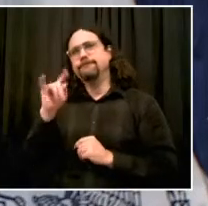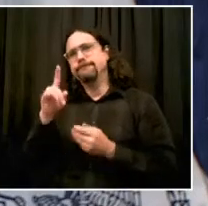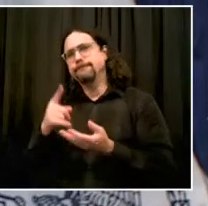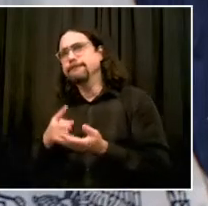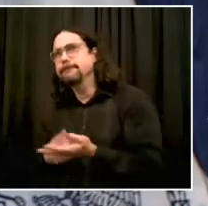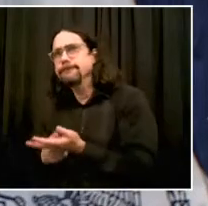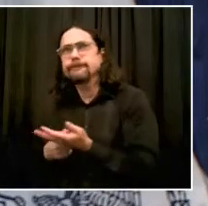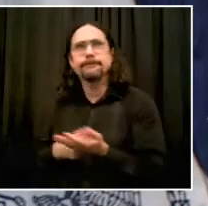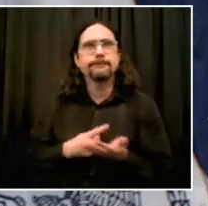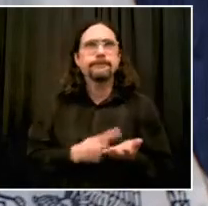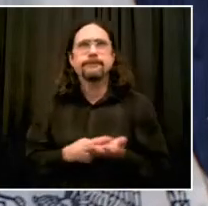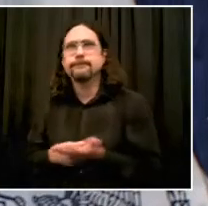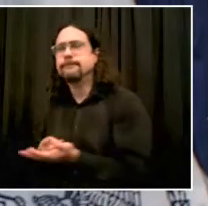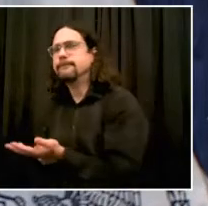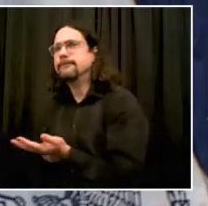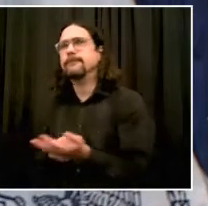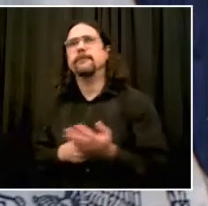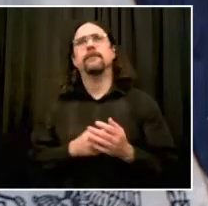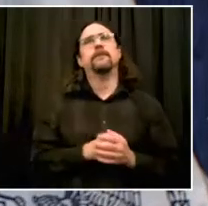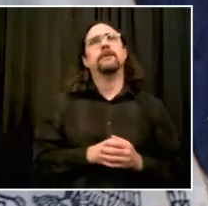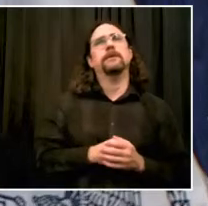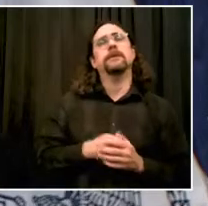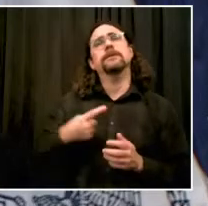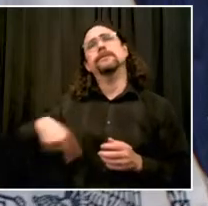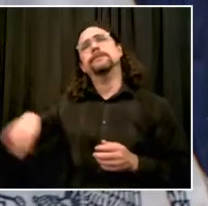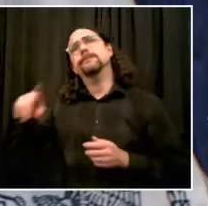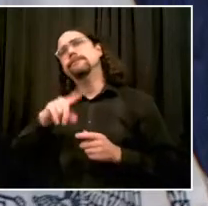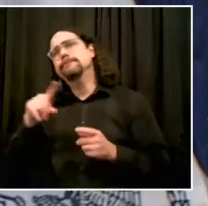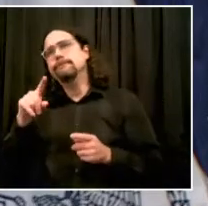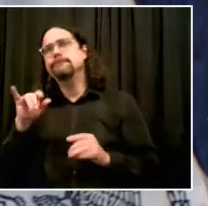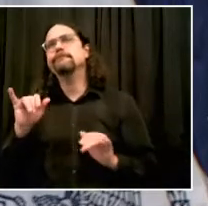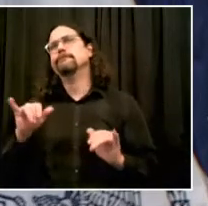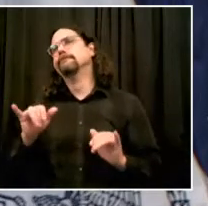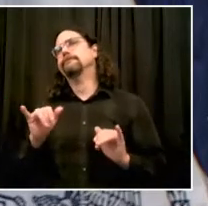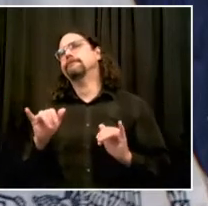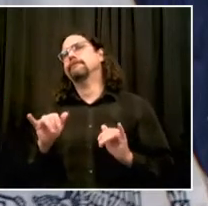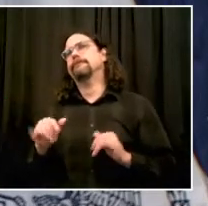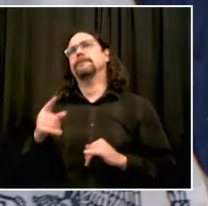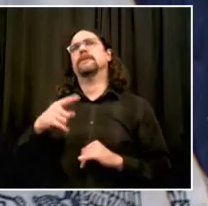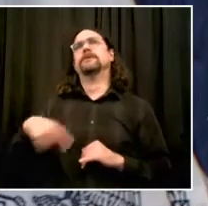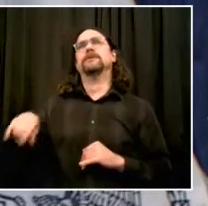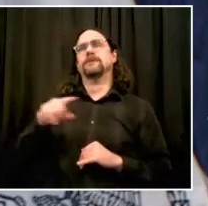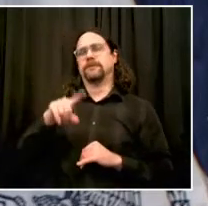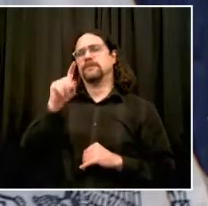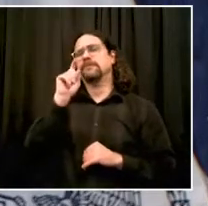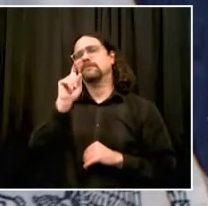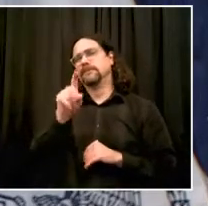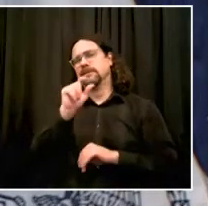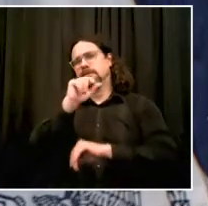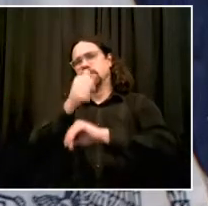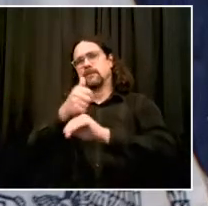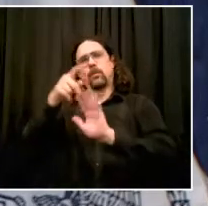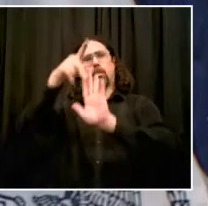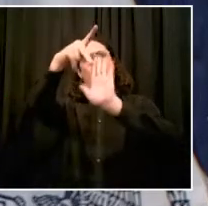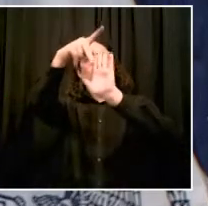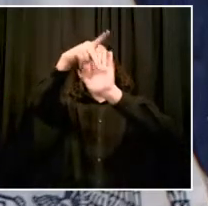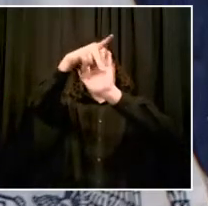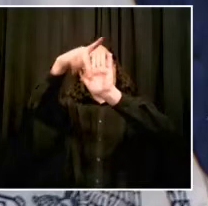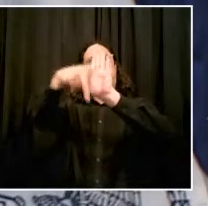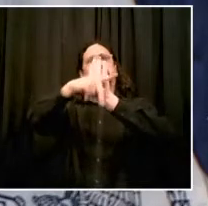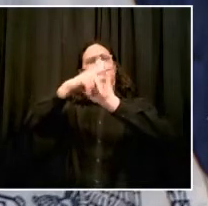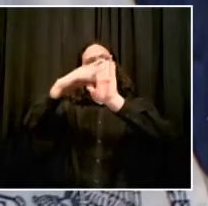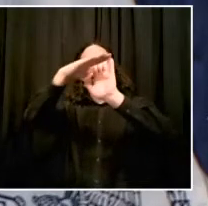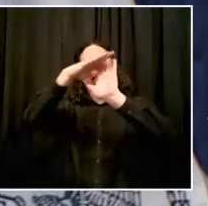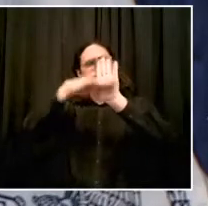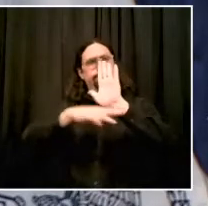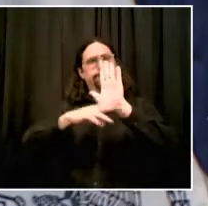And so thank you, Jillian, because that has caused the team now to say, okay, we're going to put together a different